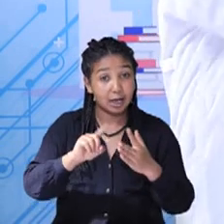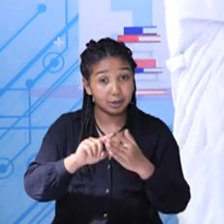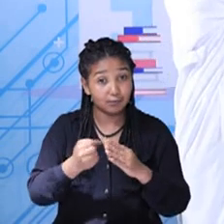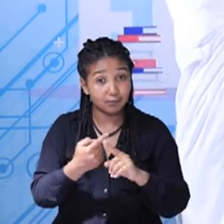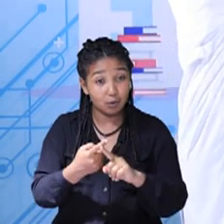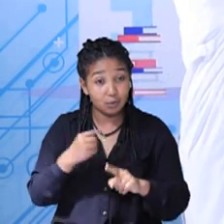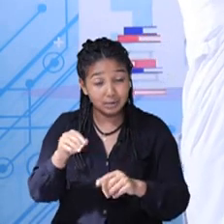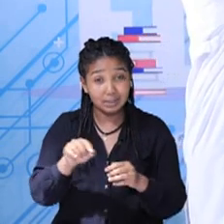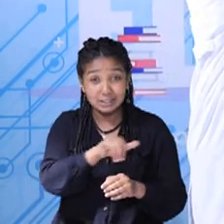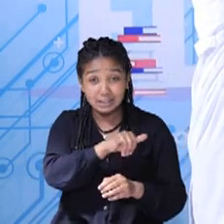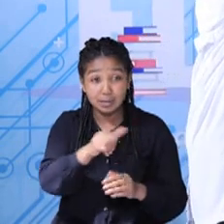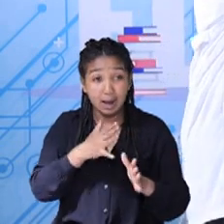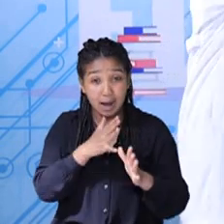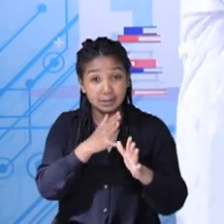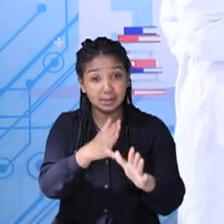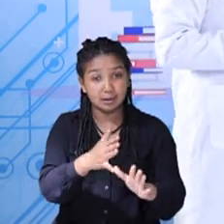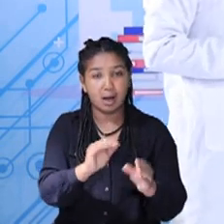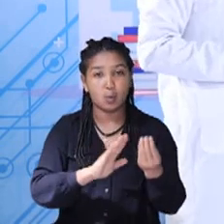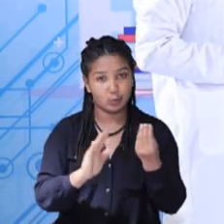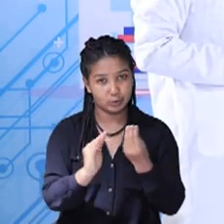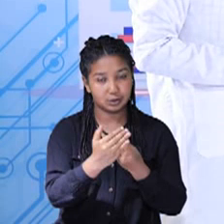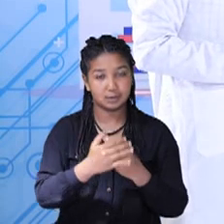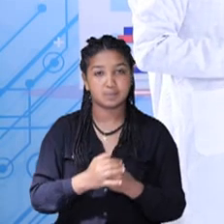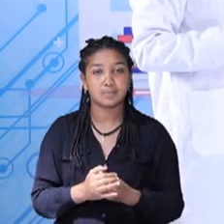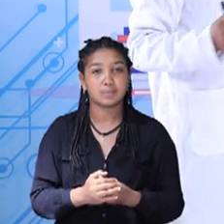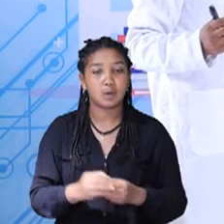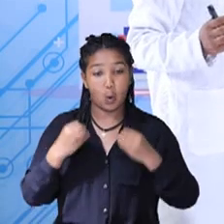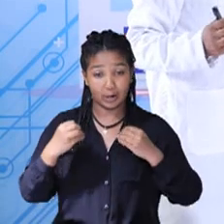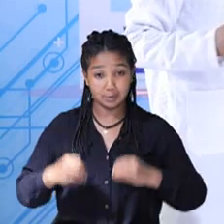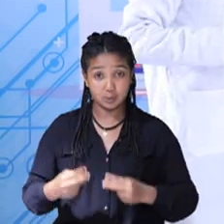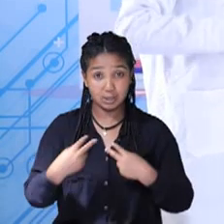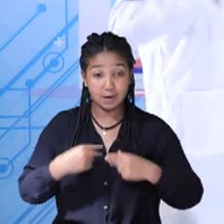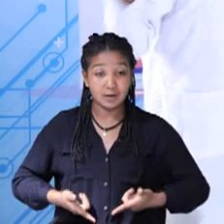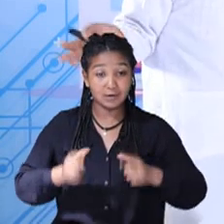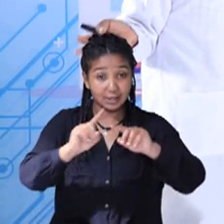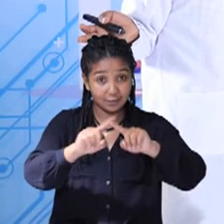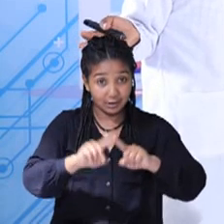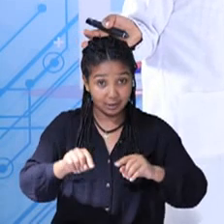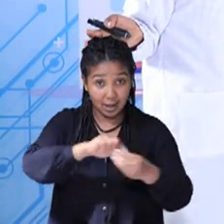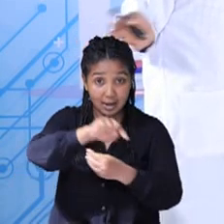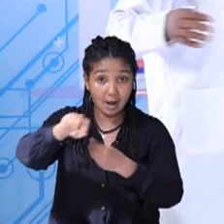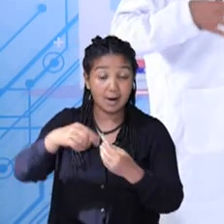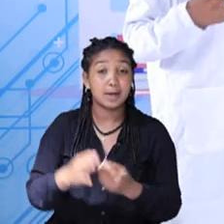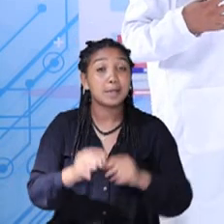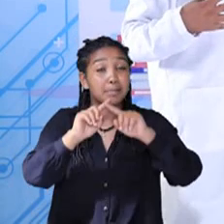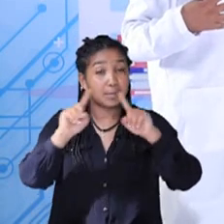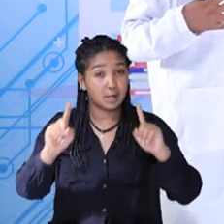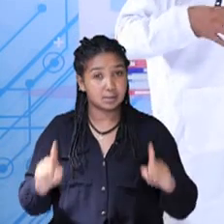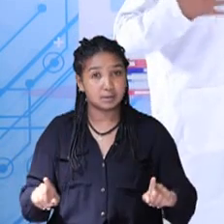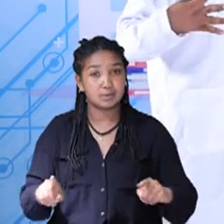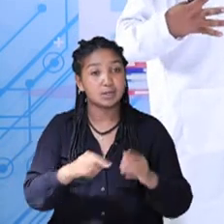starting from a similar ancestral conditions. Organisms which are living in different area,